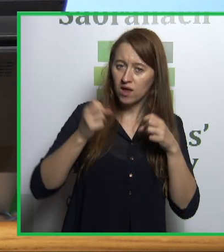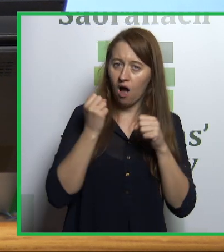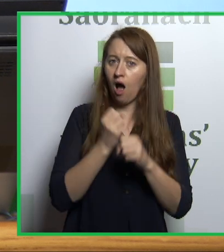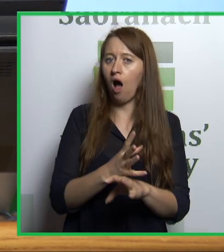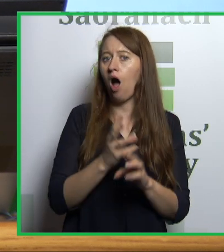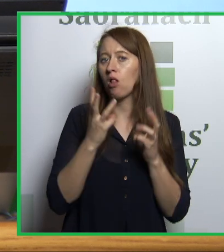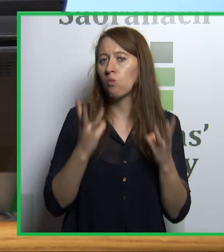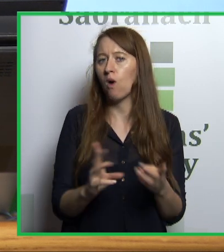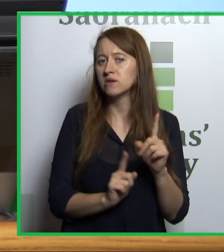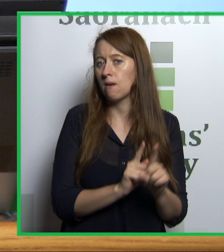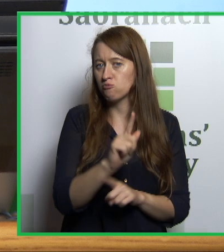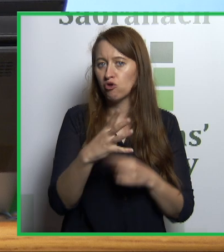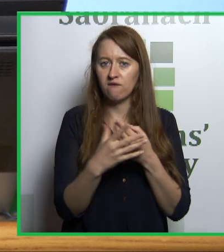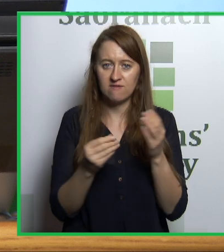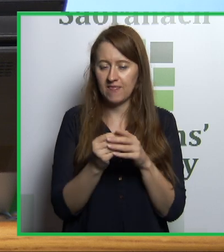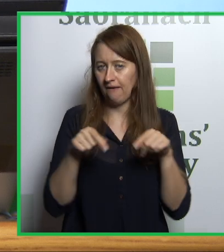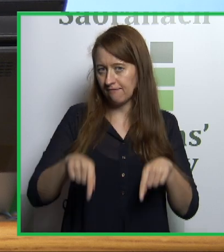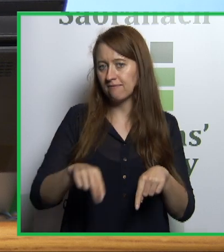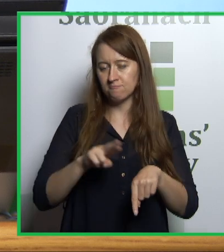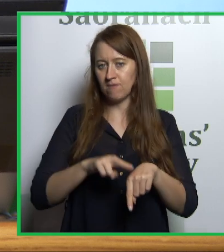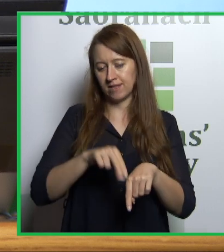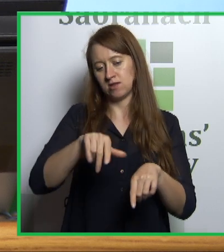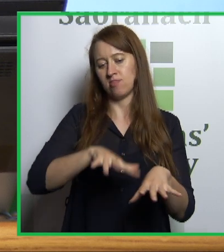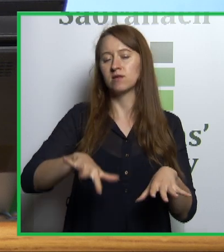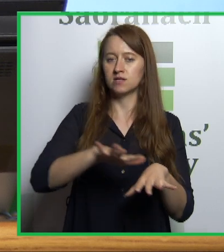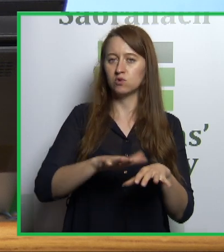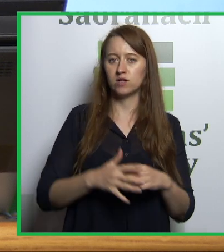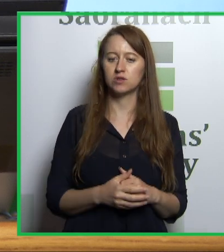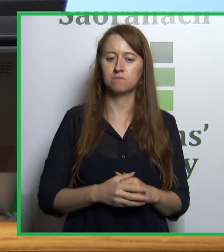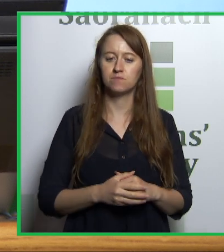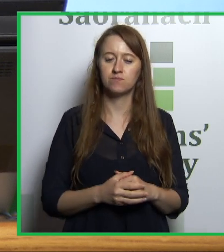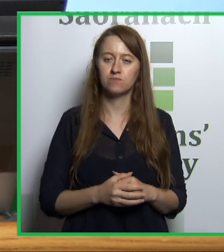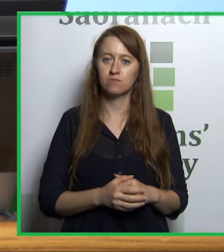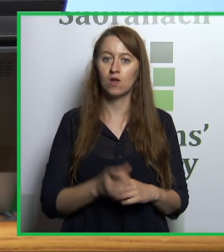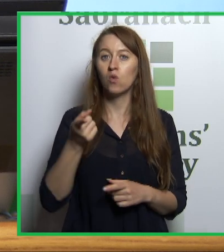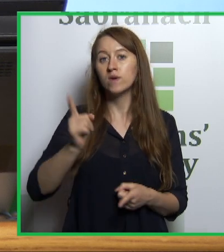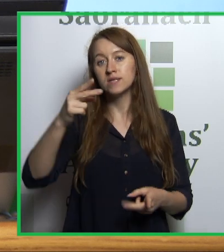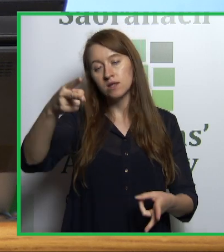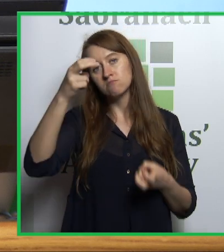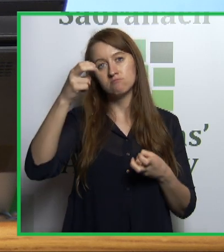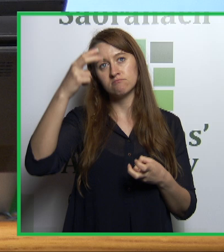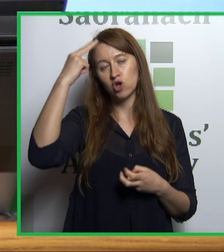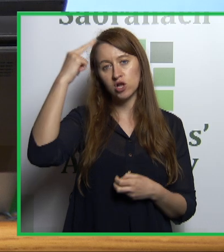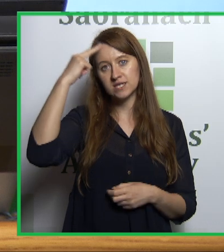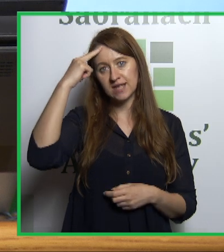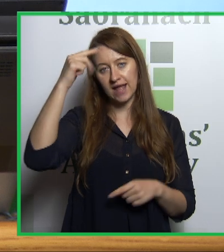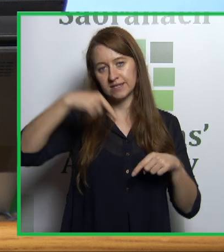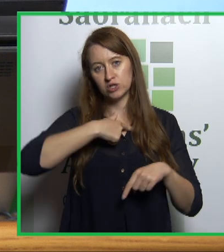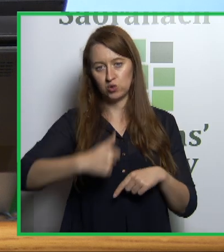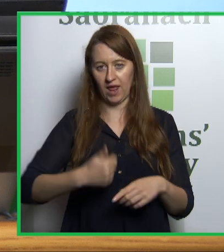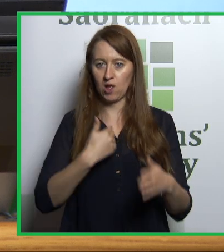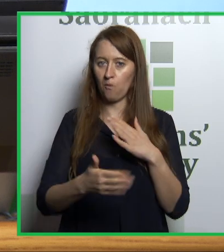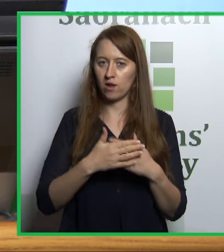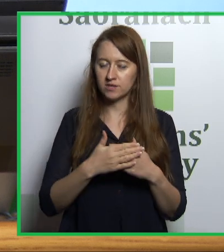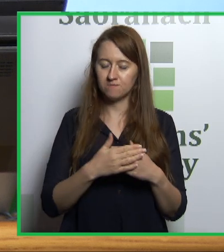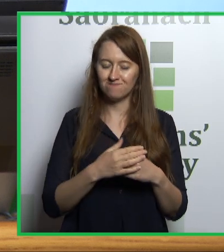came through throughout the day. I think what we did get a better understanding of is the types of harm that can be